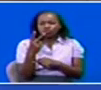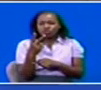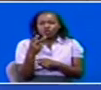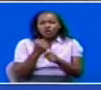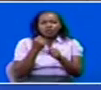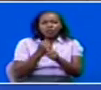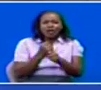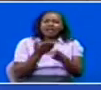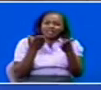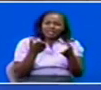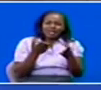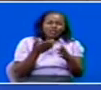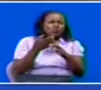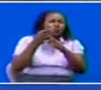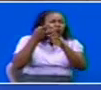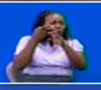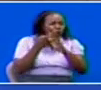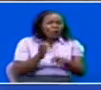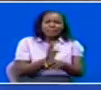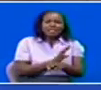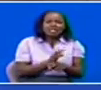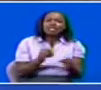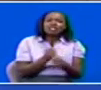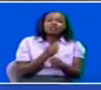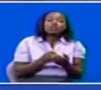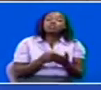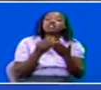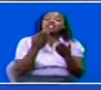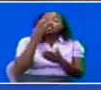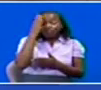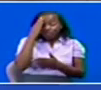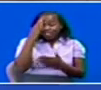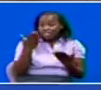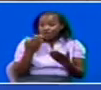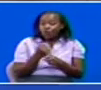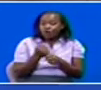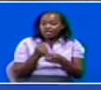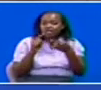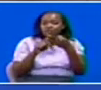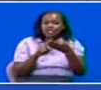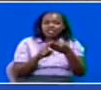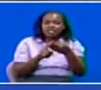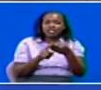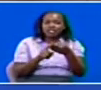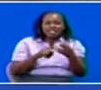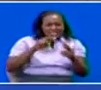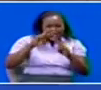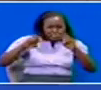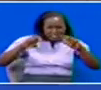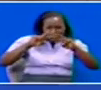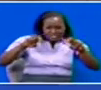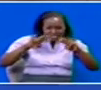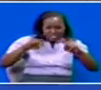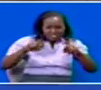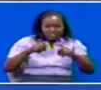that stifling that we cannot actually generate the knowledge the way we are supposed to do. Number three has to do with that research. The research